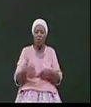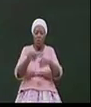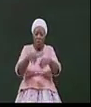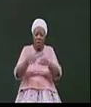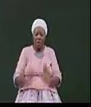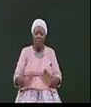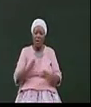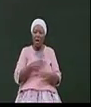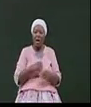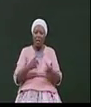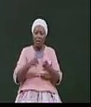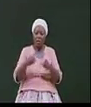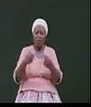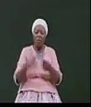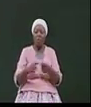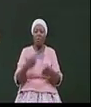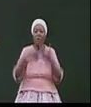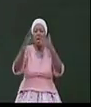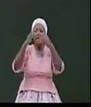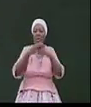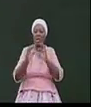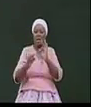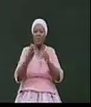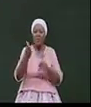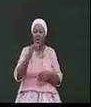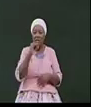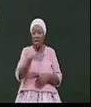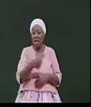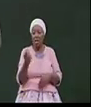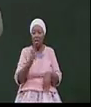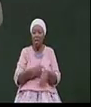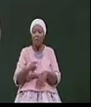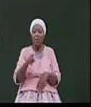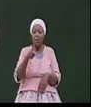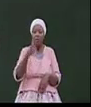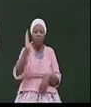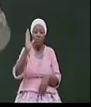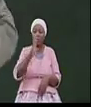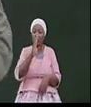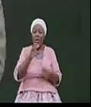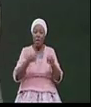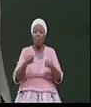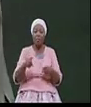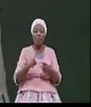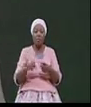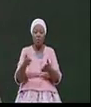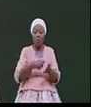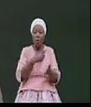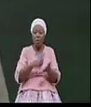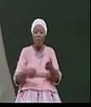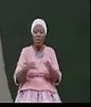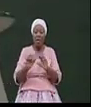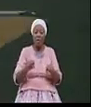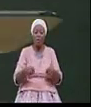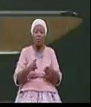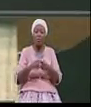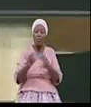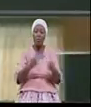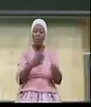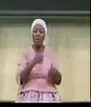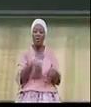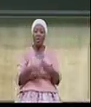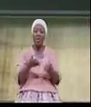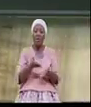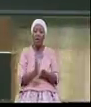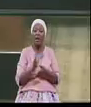life, going to heaven. If there's any time you should be able to correct, able to put things in place, able to